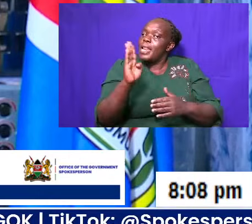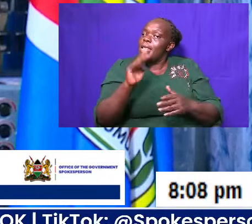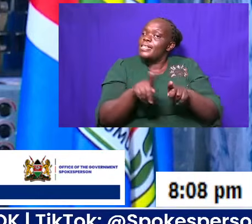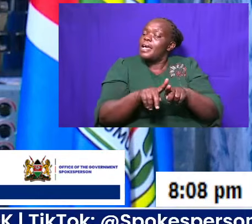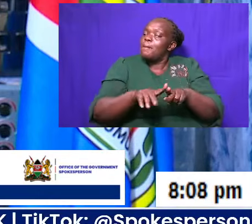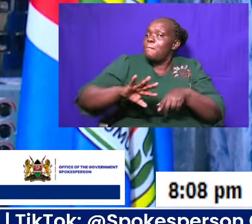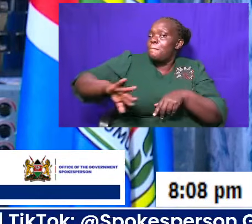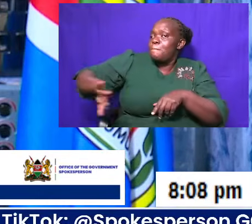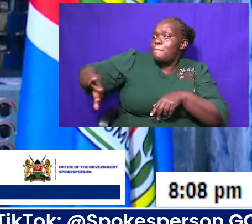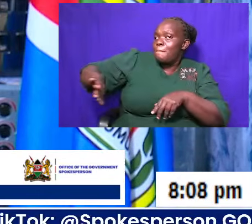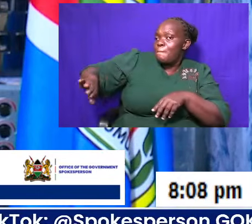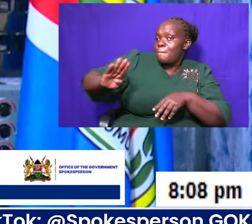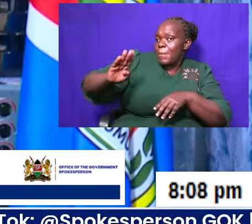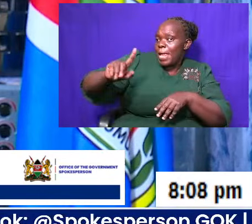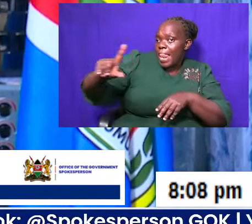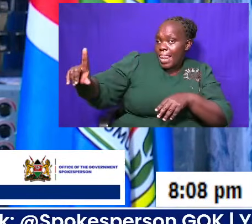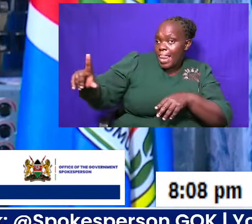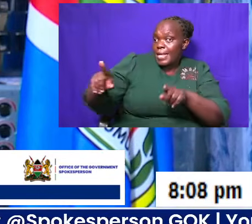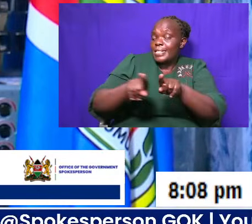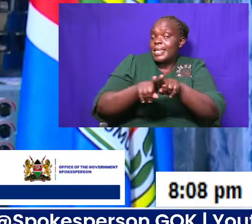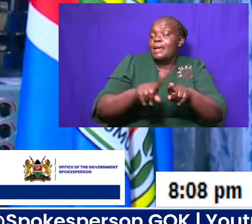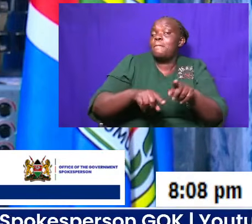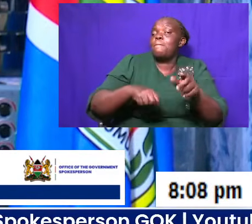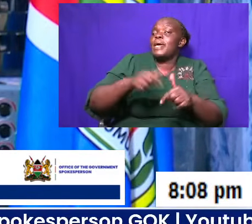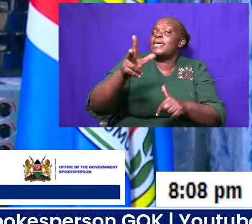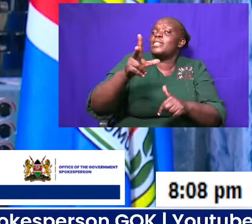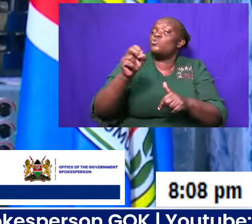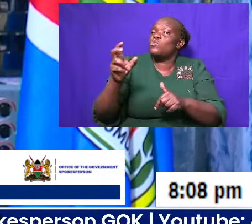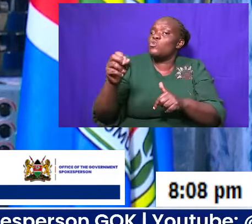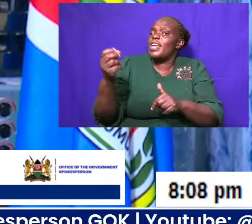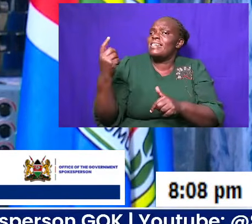bills unpaid since the year 2020.